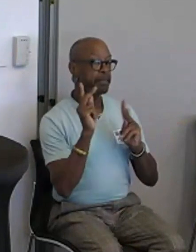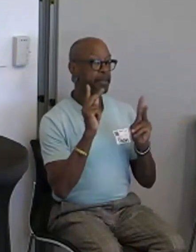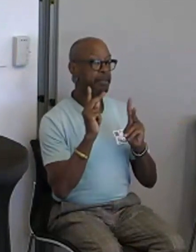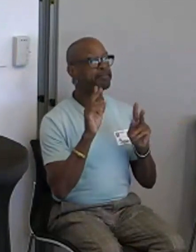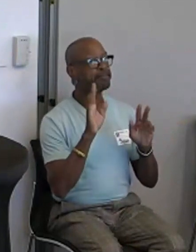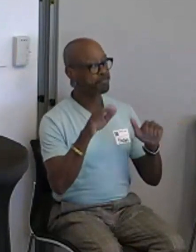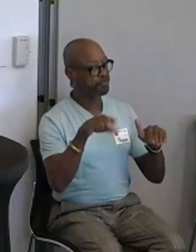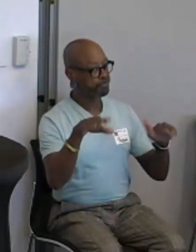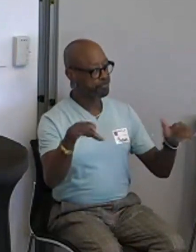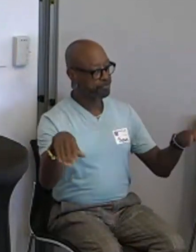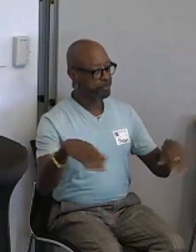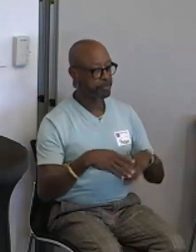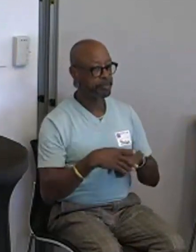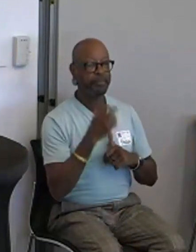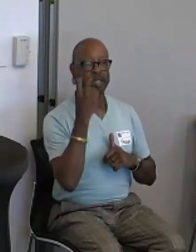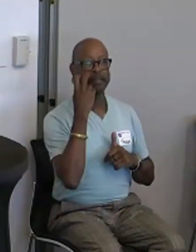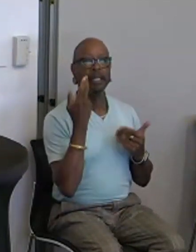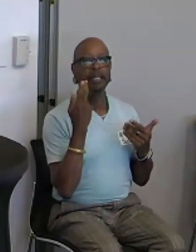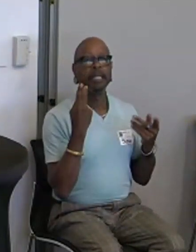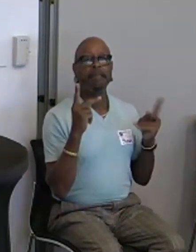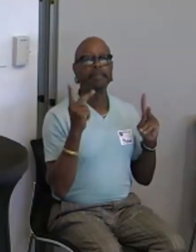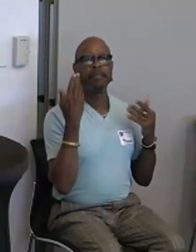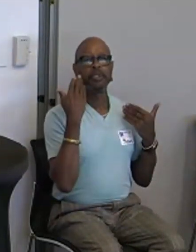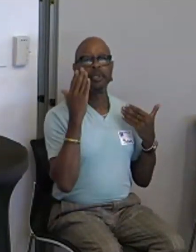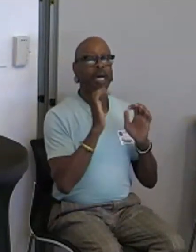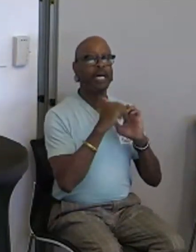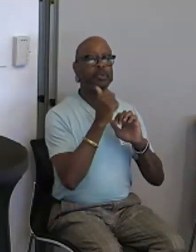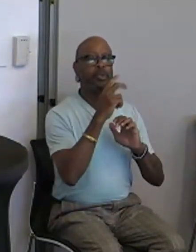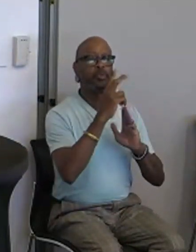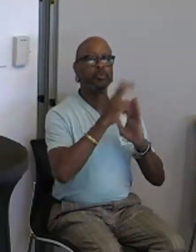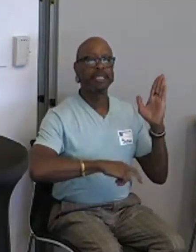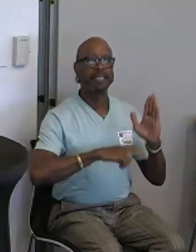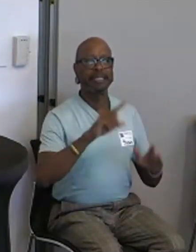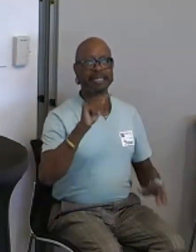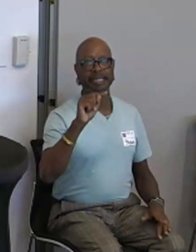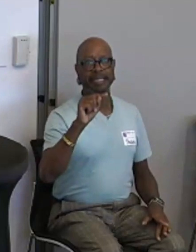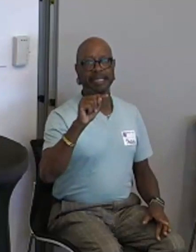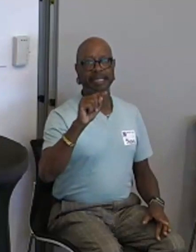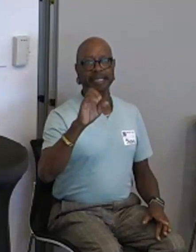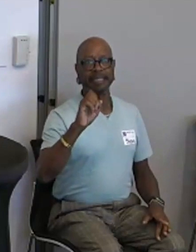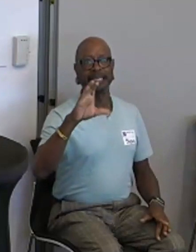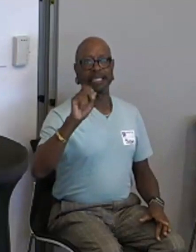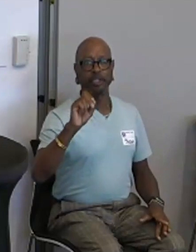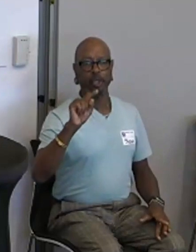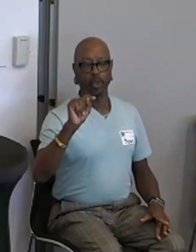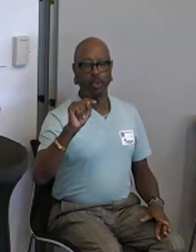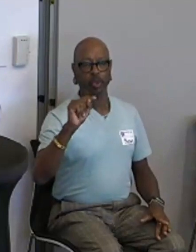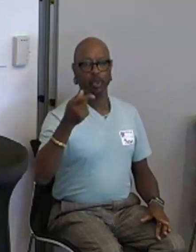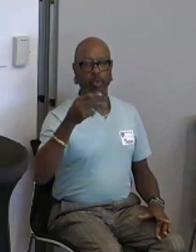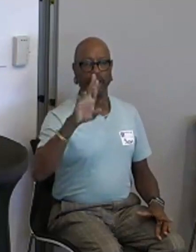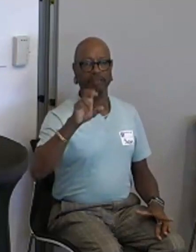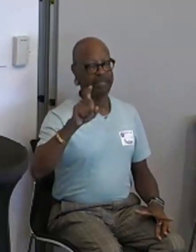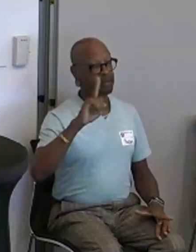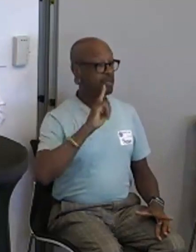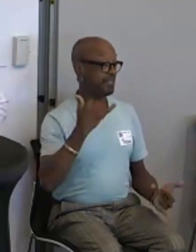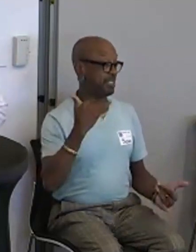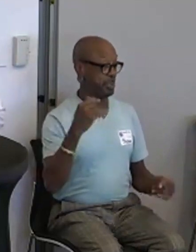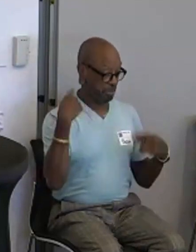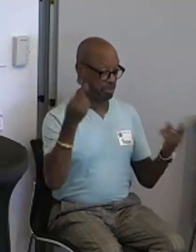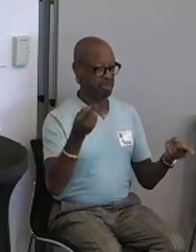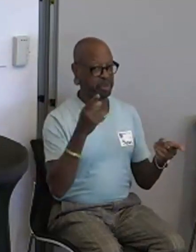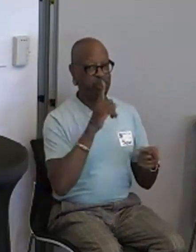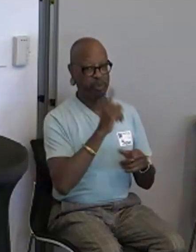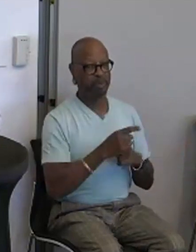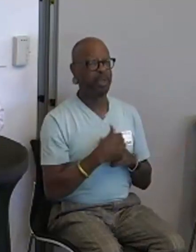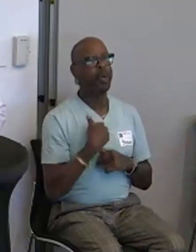listen, blind people don't know how to read tactile graphics, which unfortunately was true and unfortunately still is largely true. And